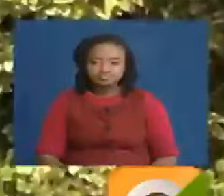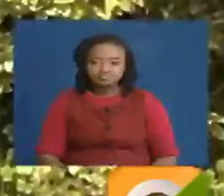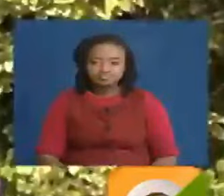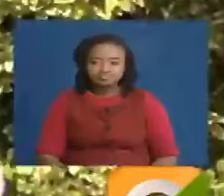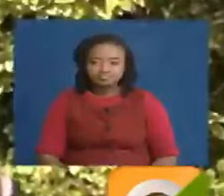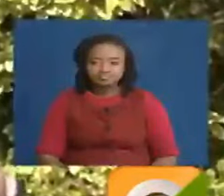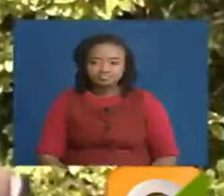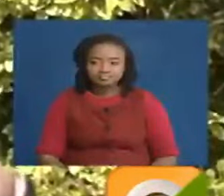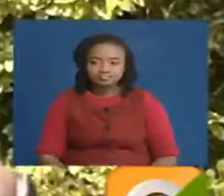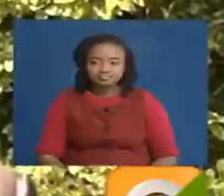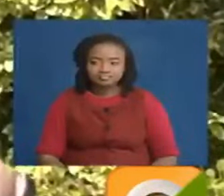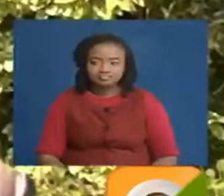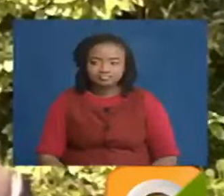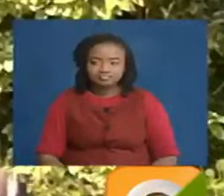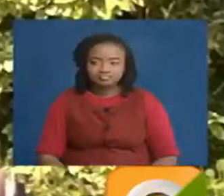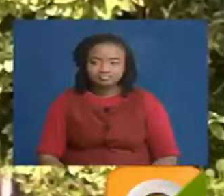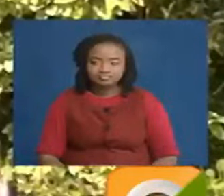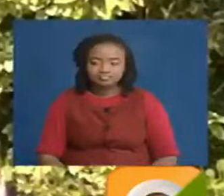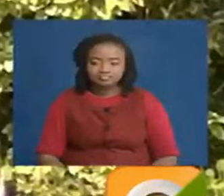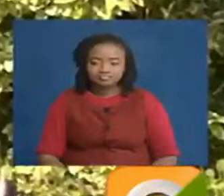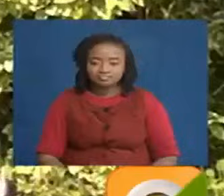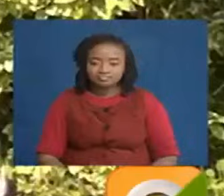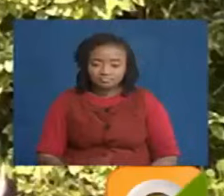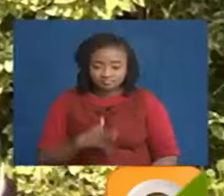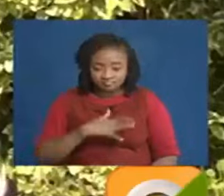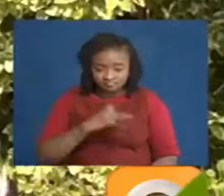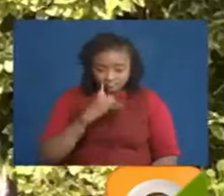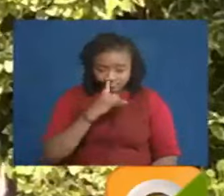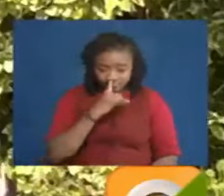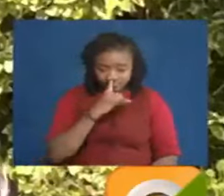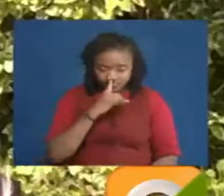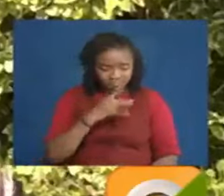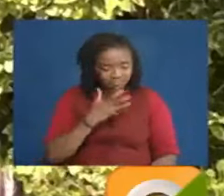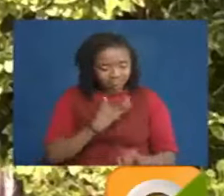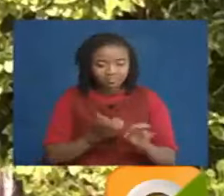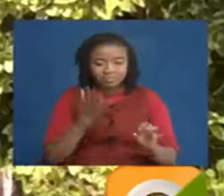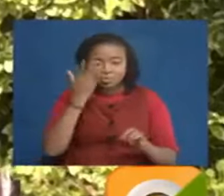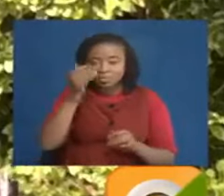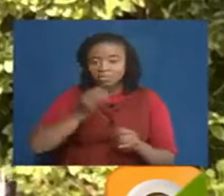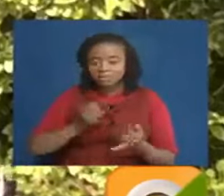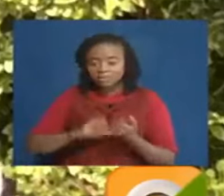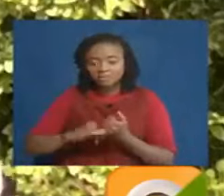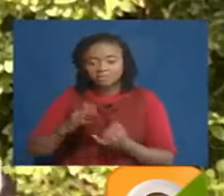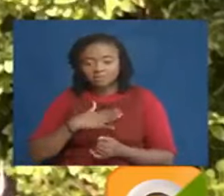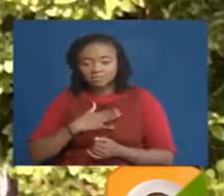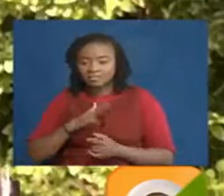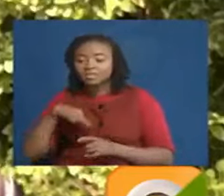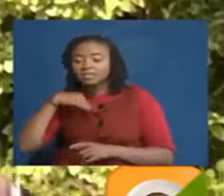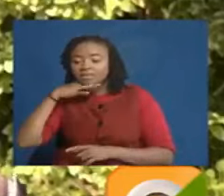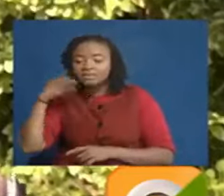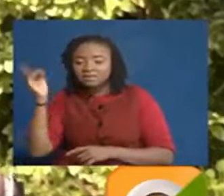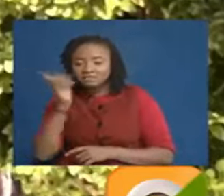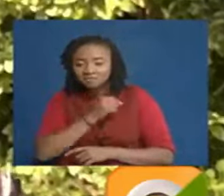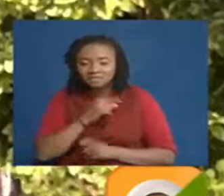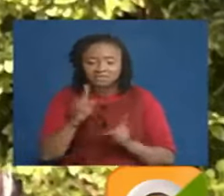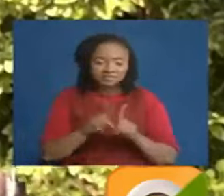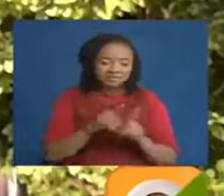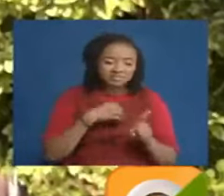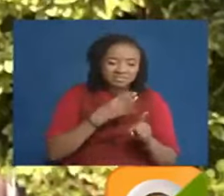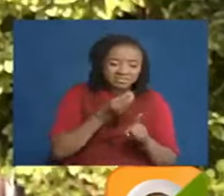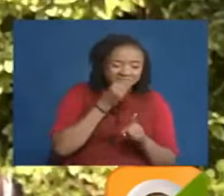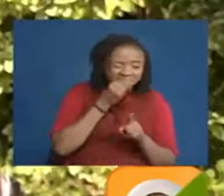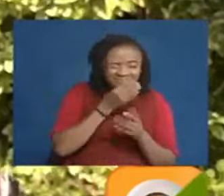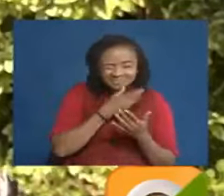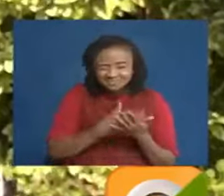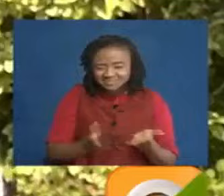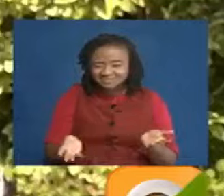Mimi nakaa kwangu vibaya sana. Mke wangu aliaga na tena mimi iko na njaa mbaya sana.